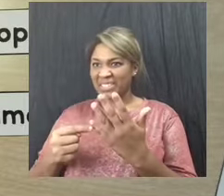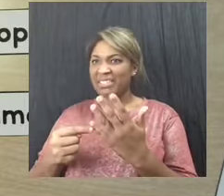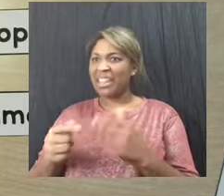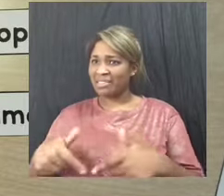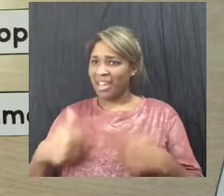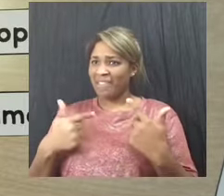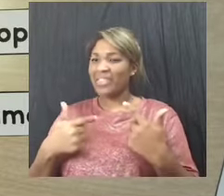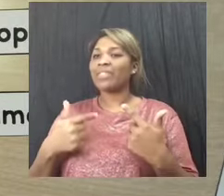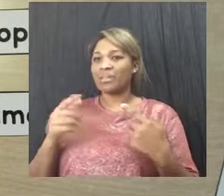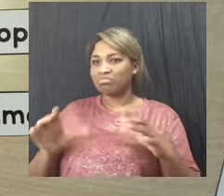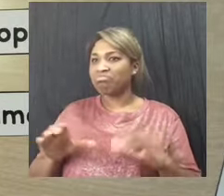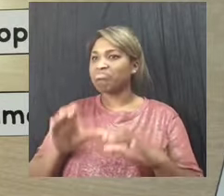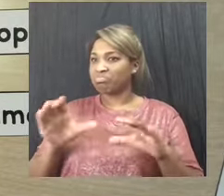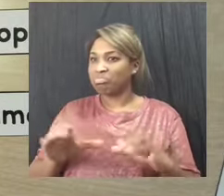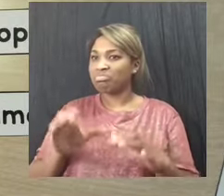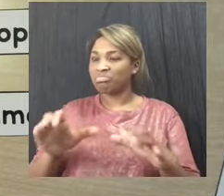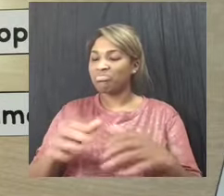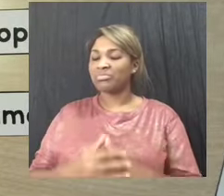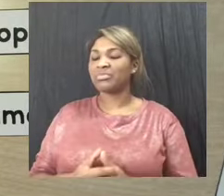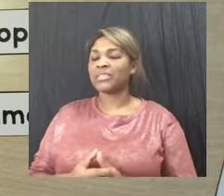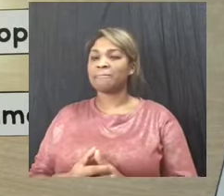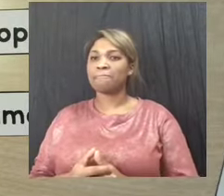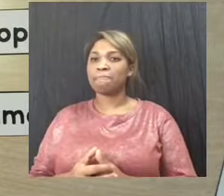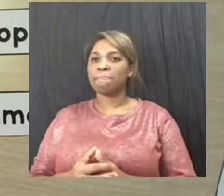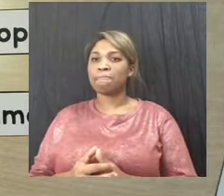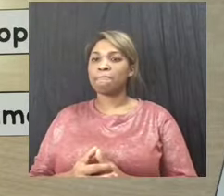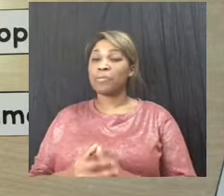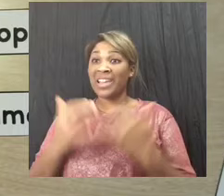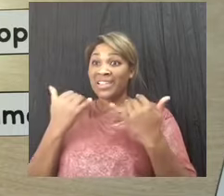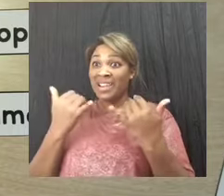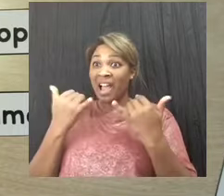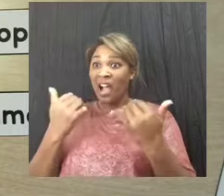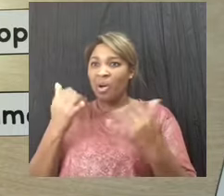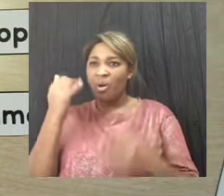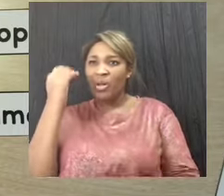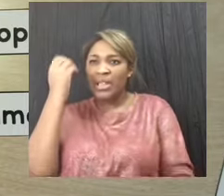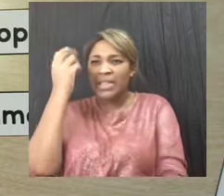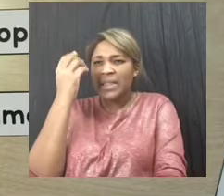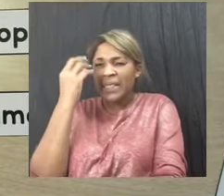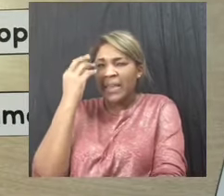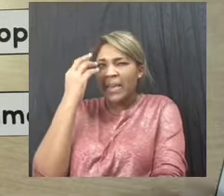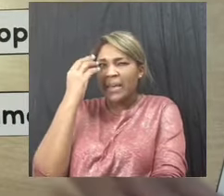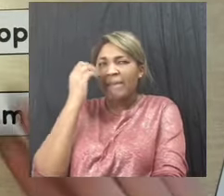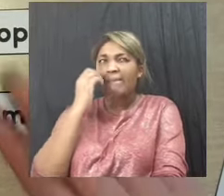carry out. Let's think right now about